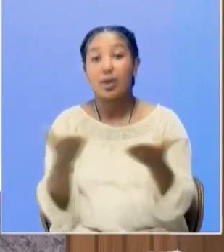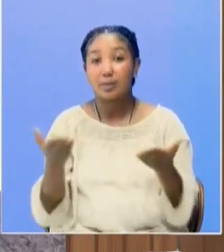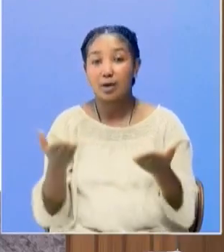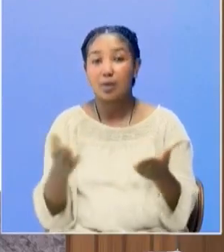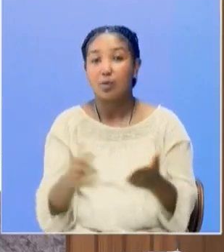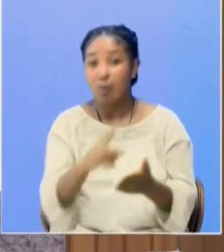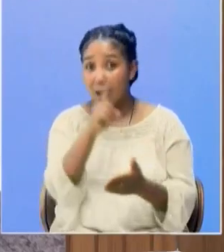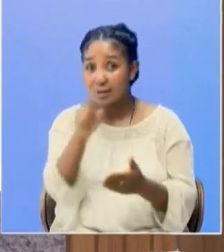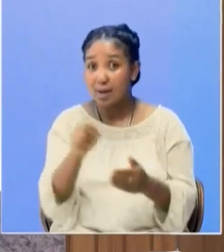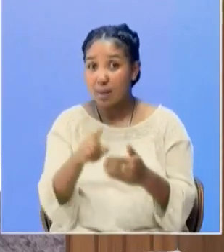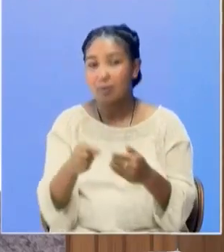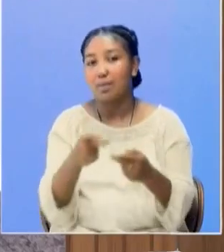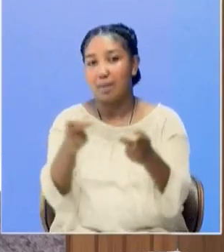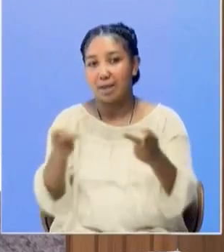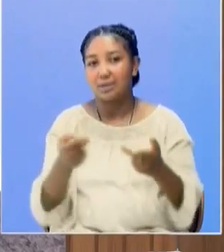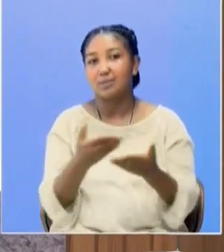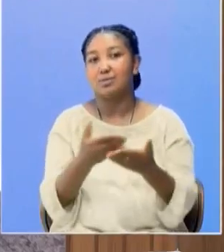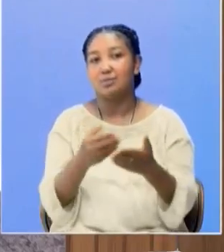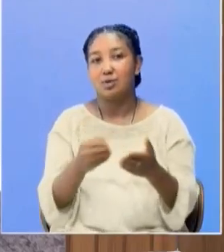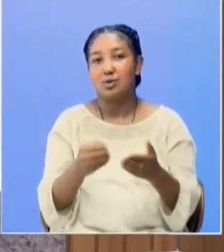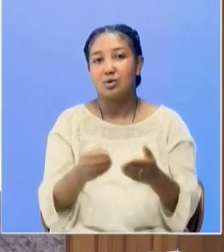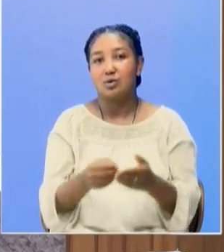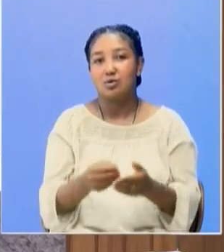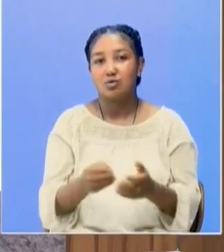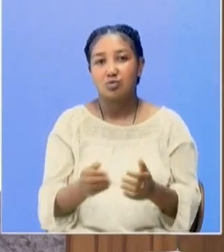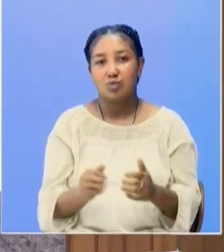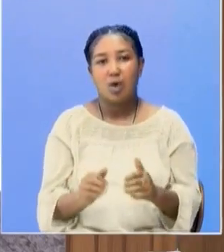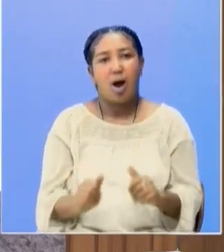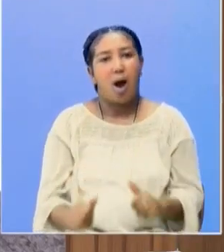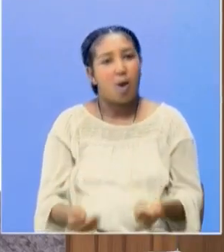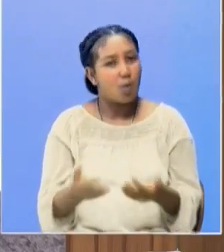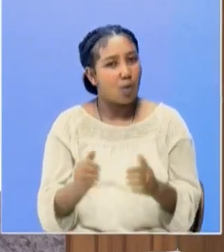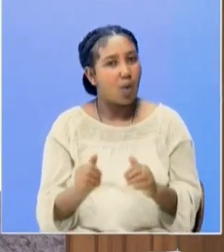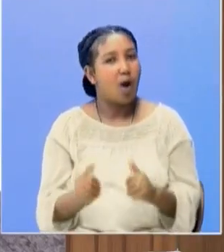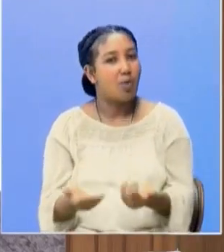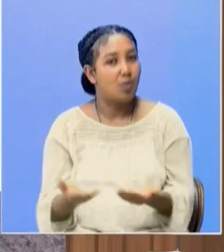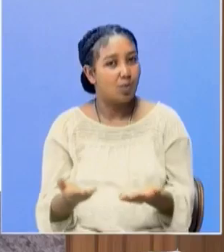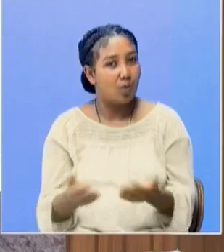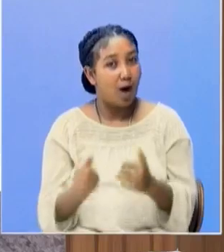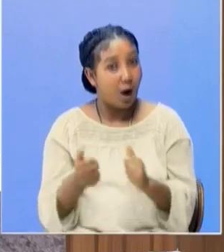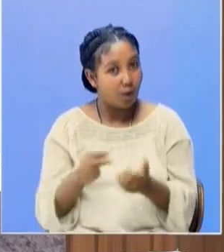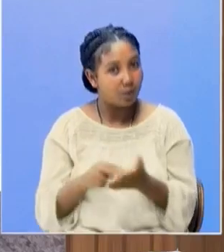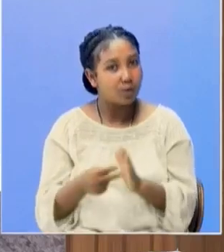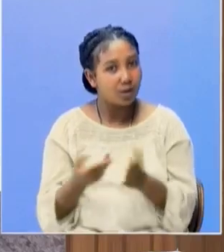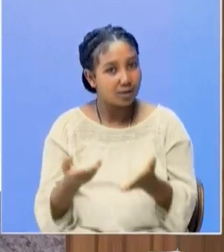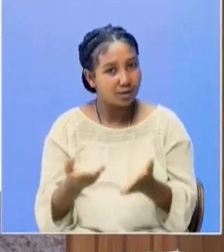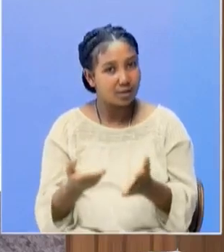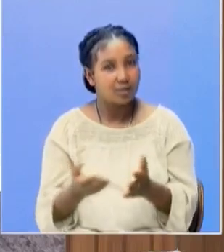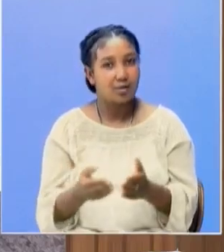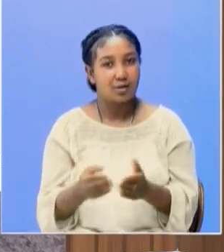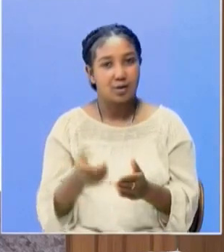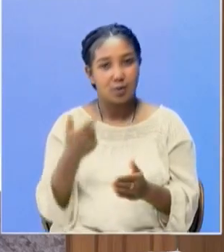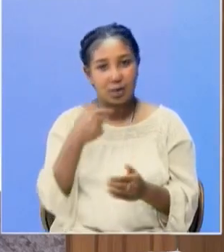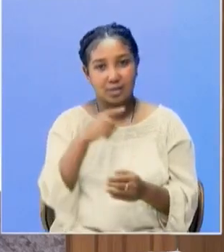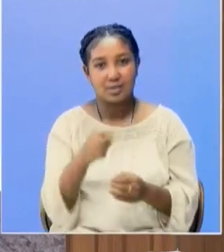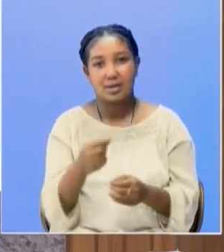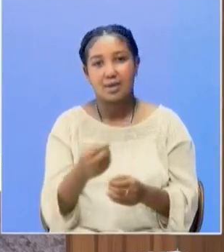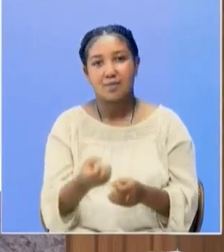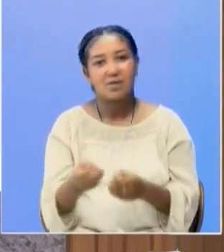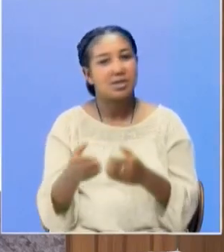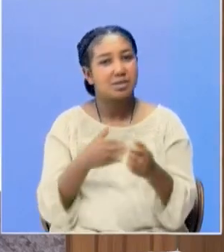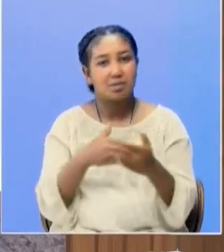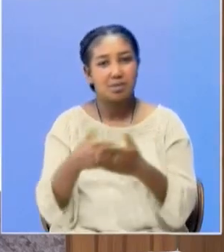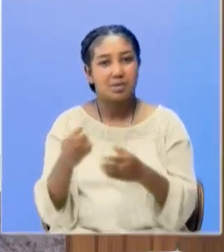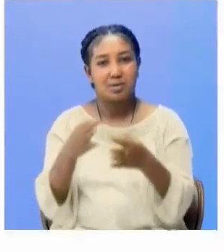to ask about place. What about how? How? We can say a very simple